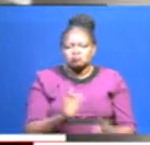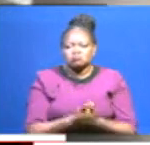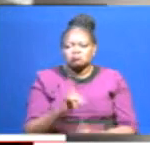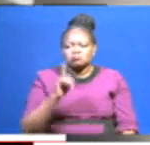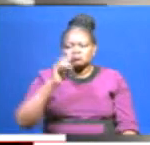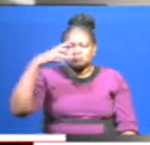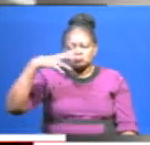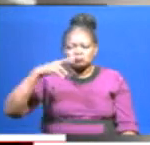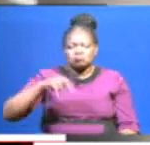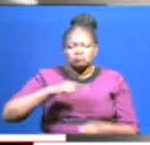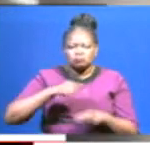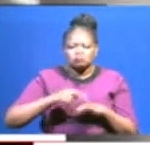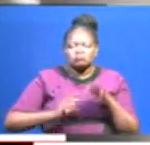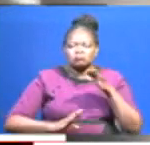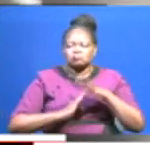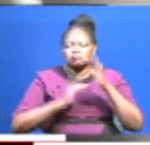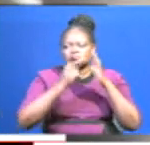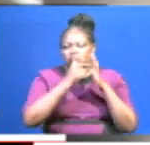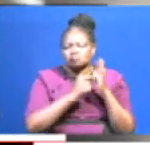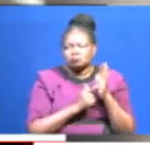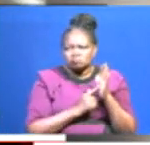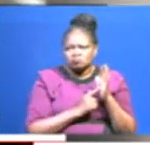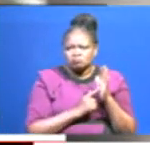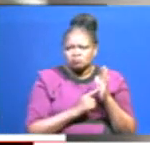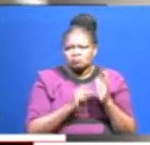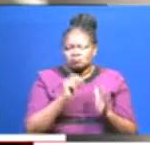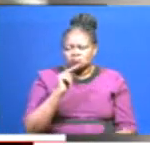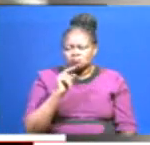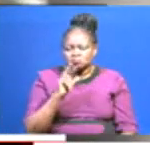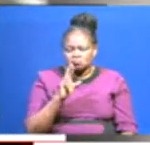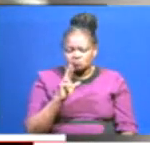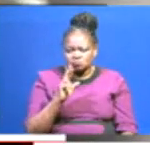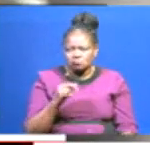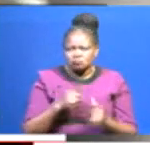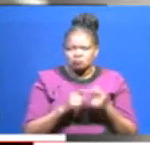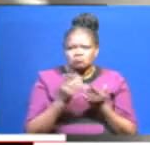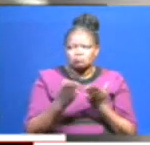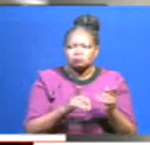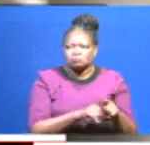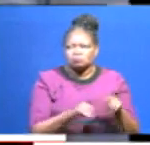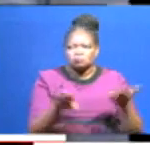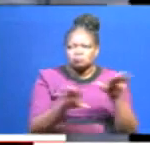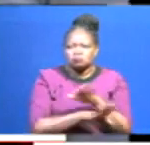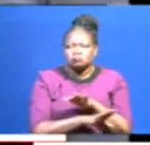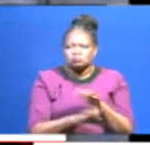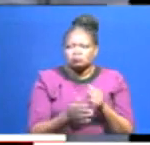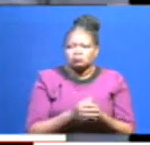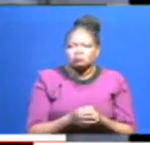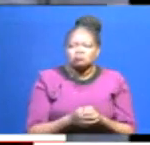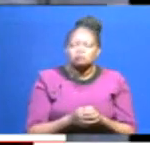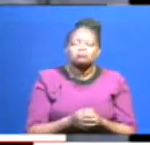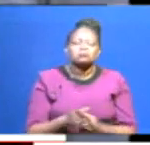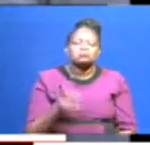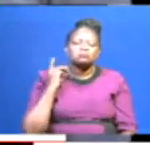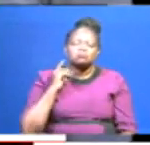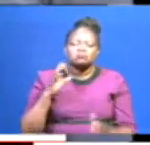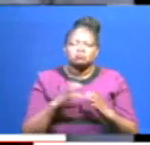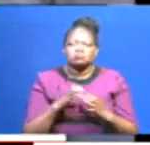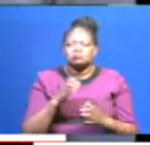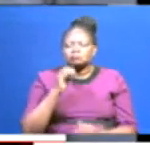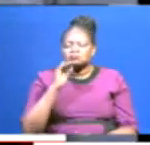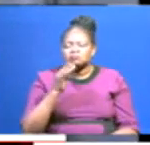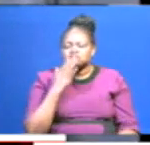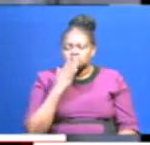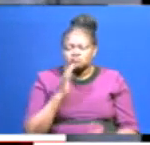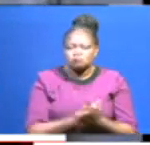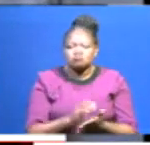the National Super League, NSL. He has also served as an assistant at Kariobangi Sharks, KCB, Sony Sugar and Posta Rangers,